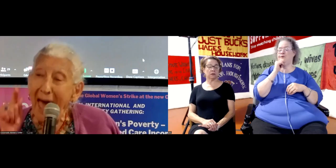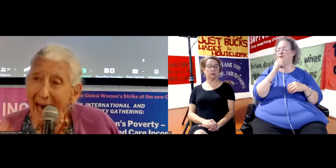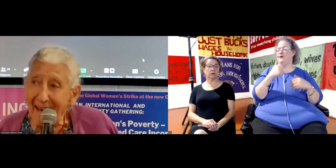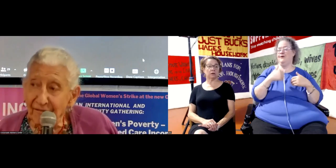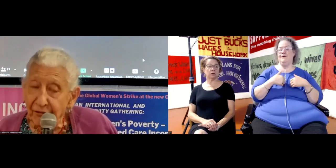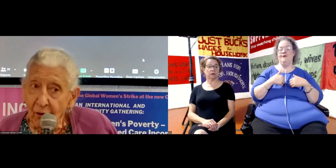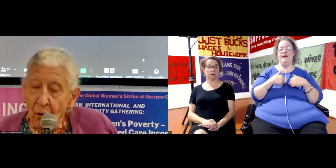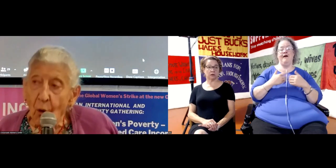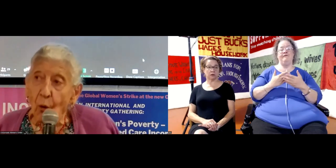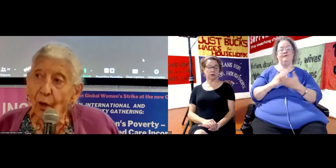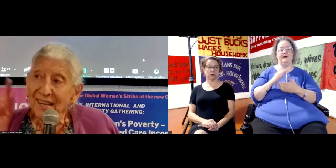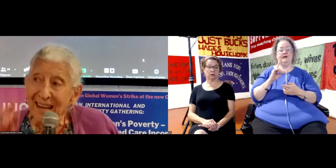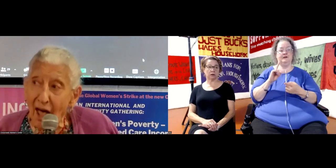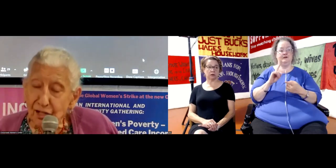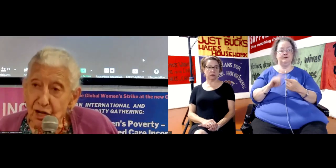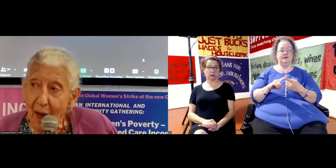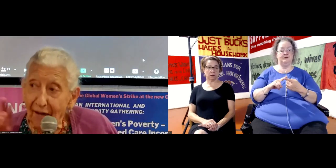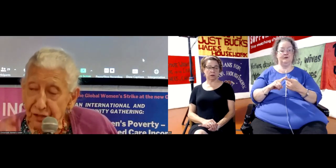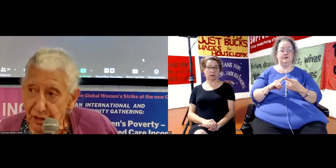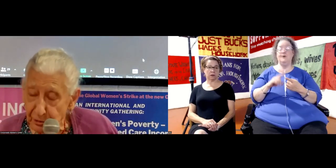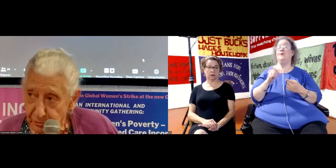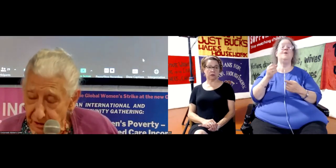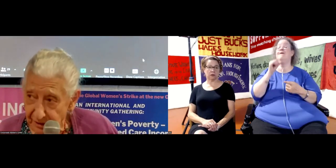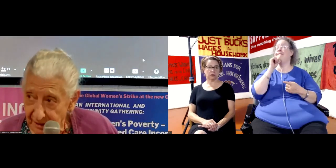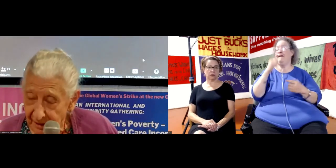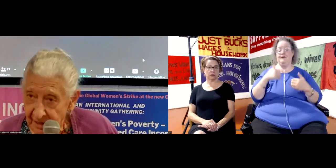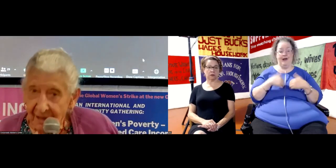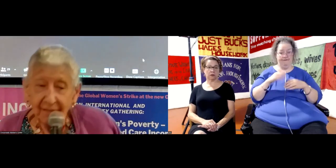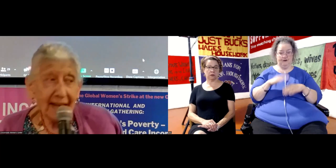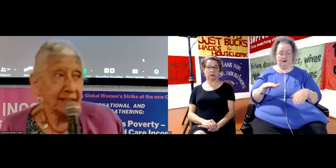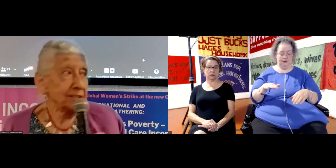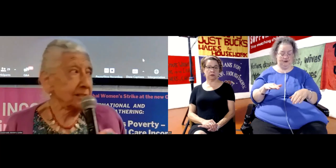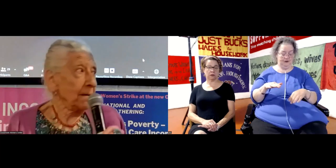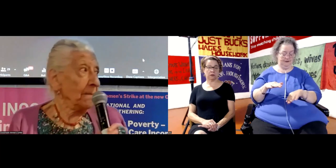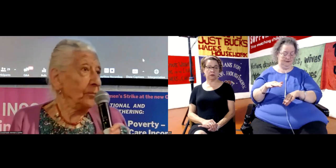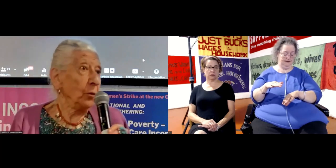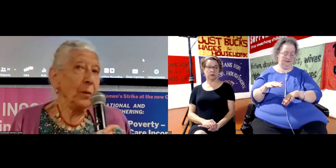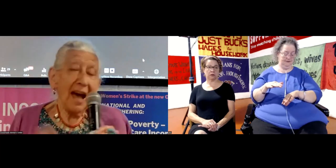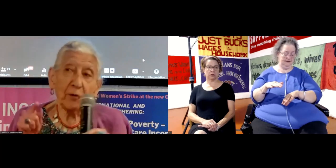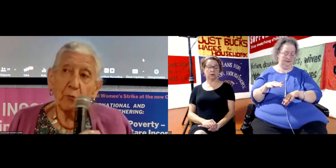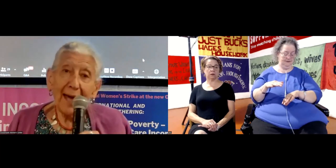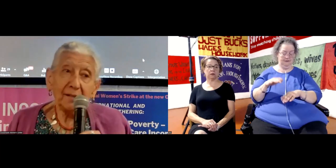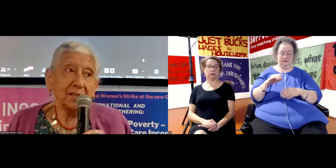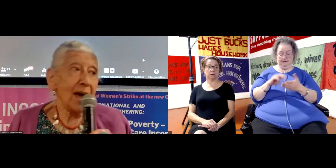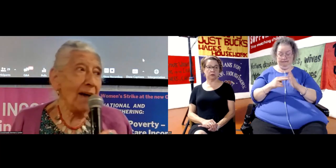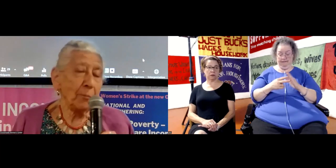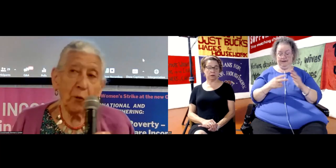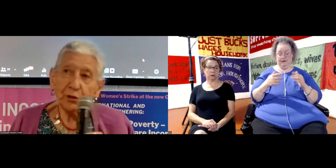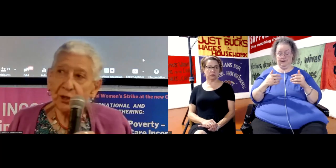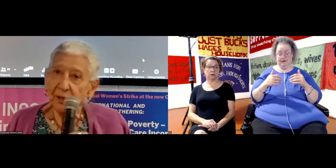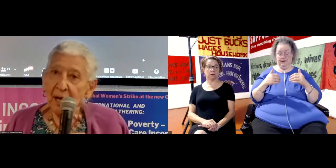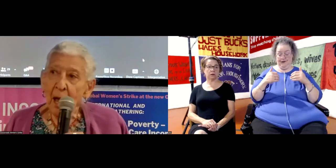to have or not to have children. That is, we have a right to